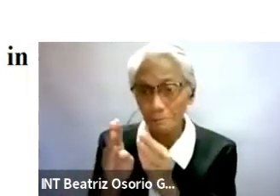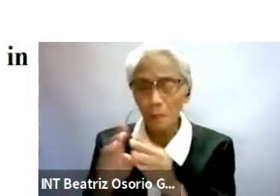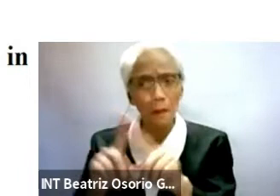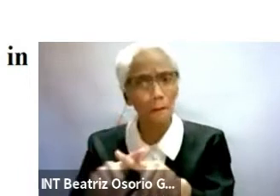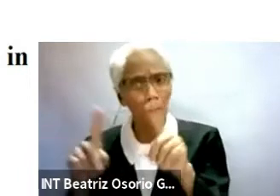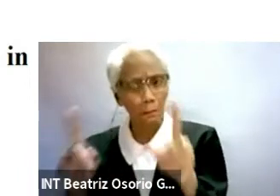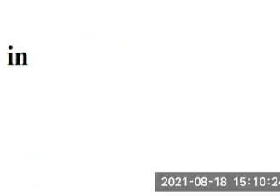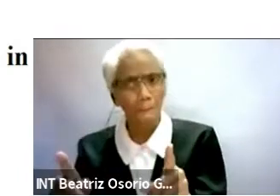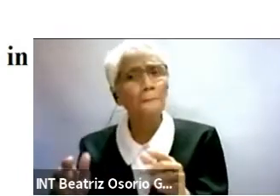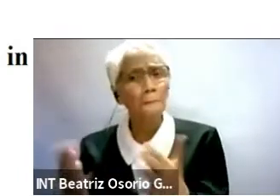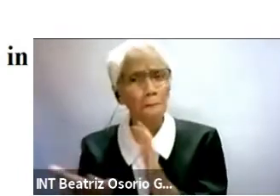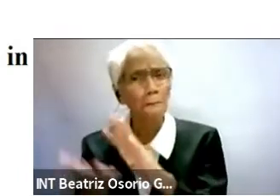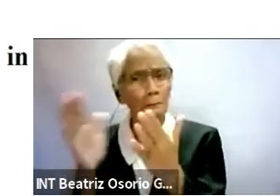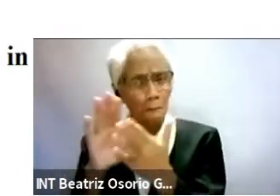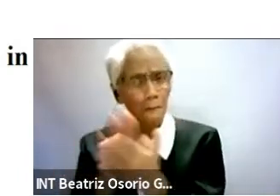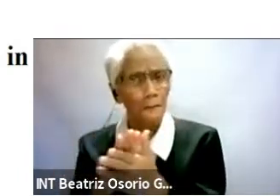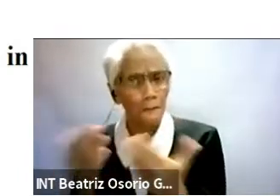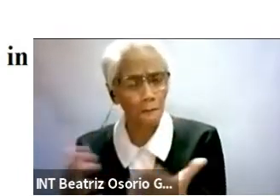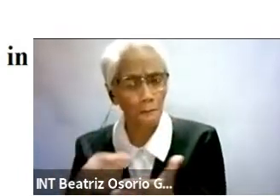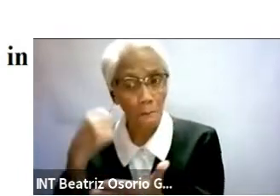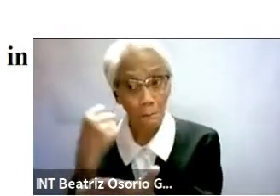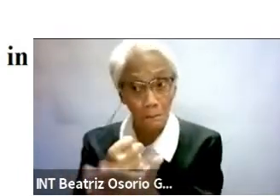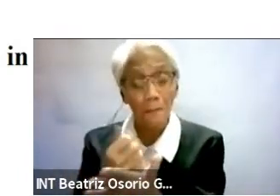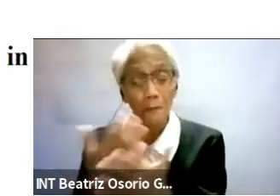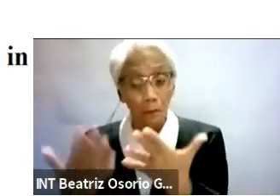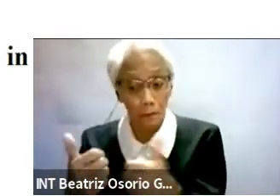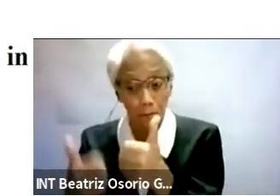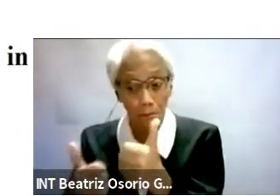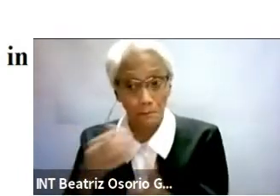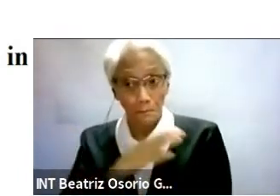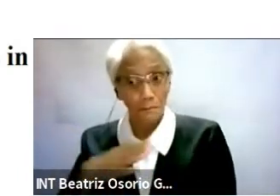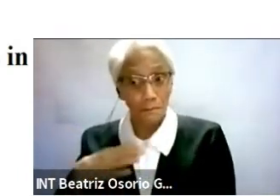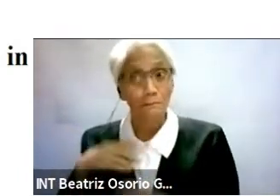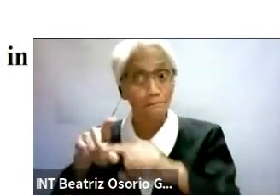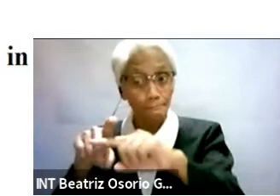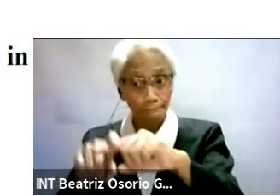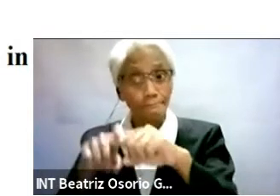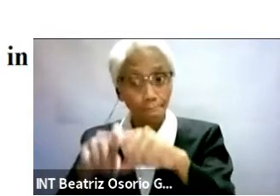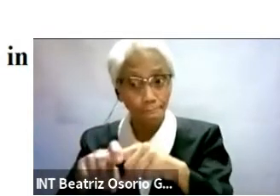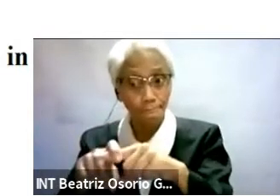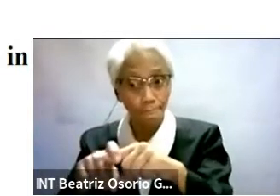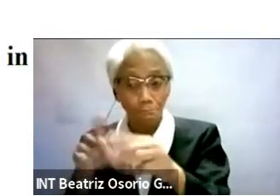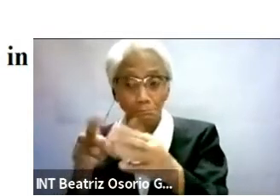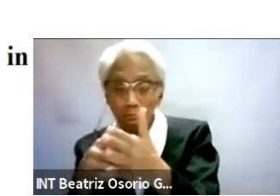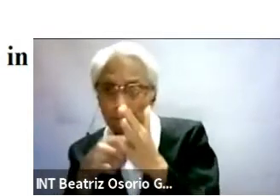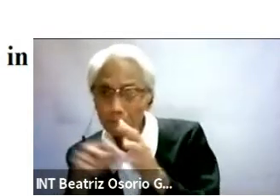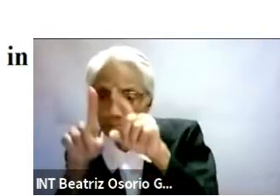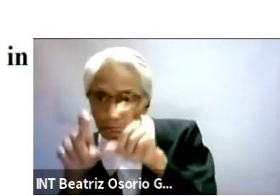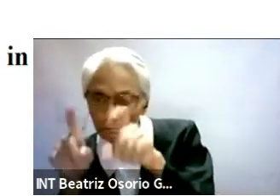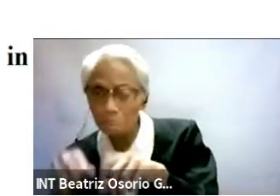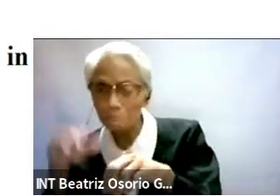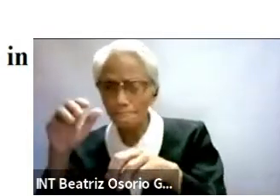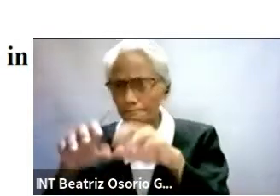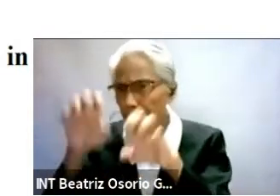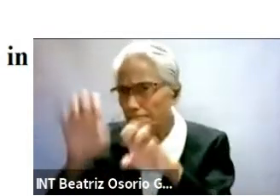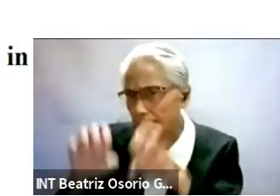a thematic benchmark on which the committee will rely to inquire and evaluate how children's rights